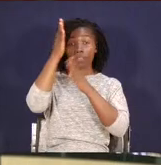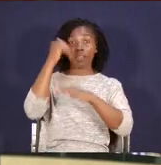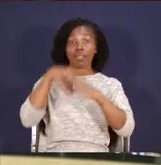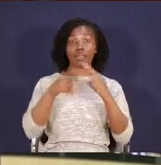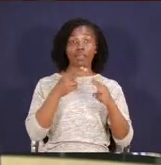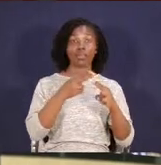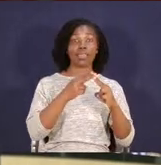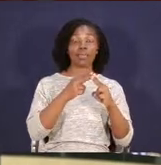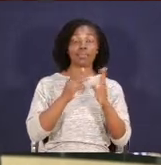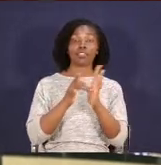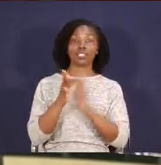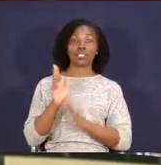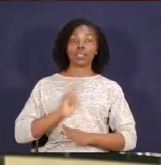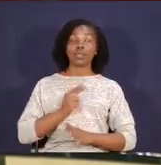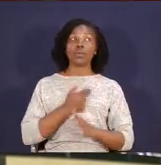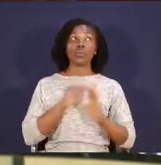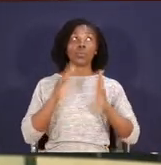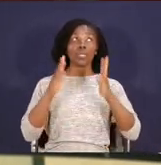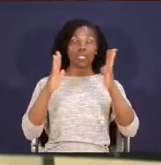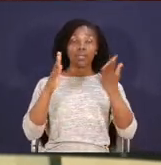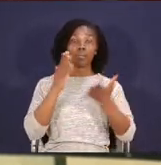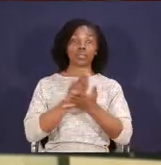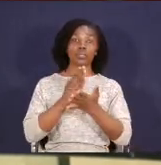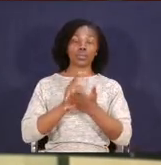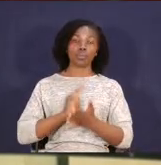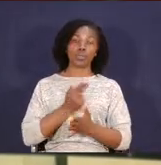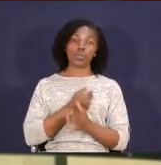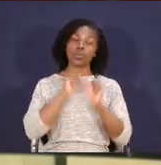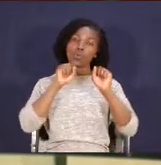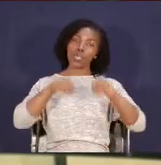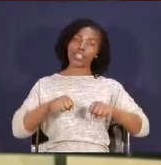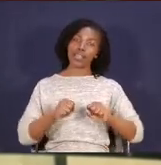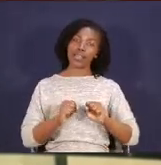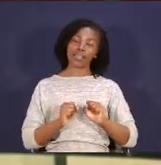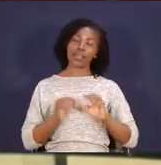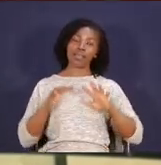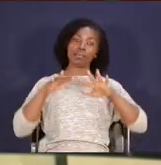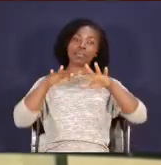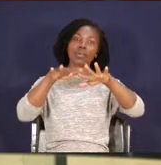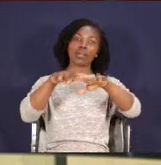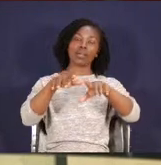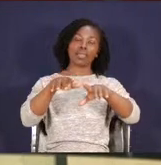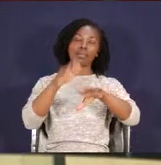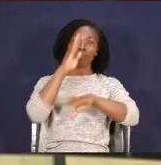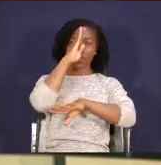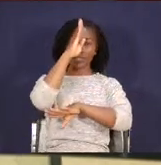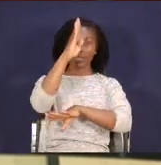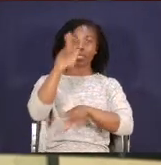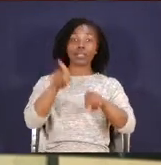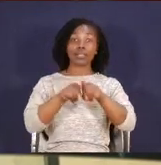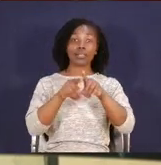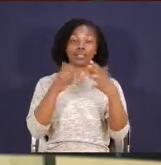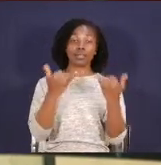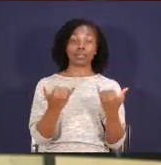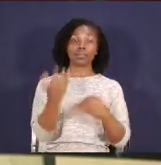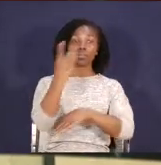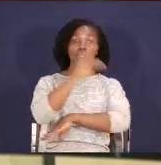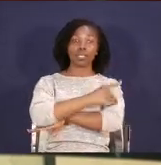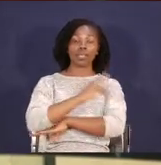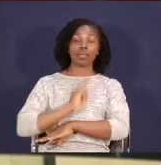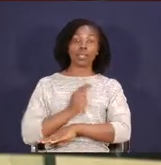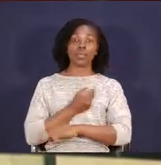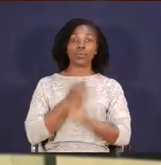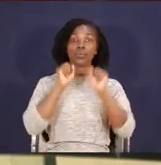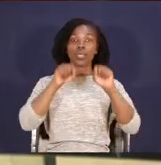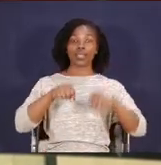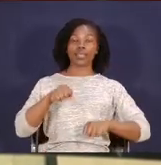name, we celebrate the fact that we can gather on a Sunday like today and be able to